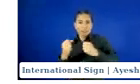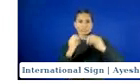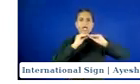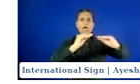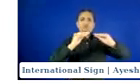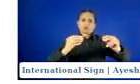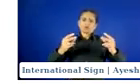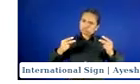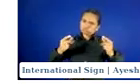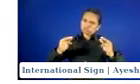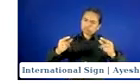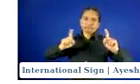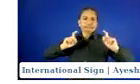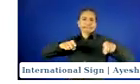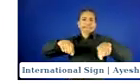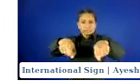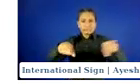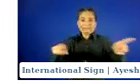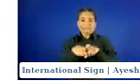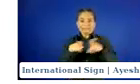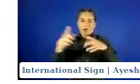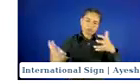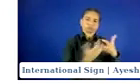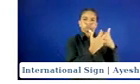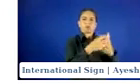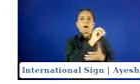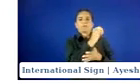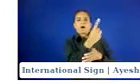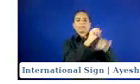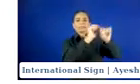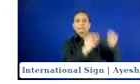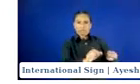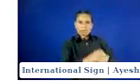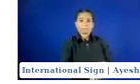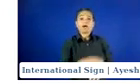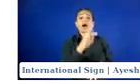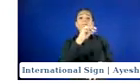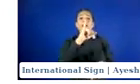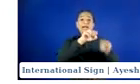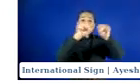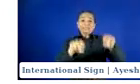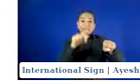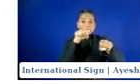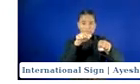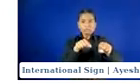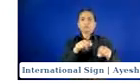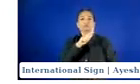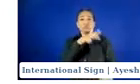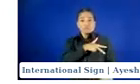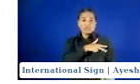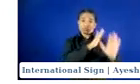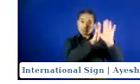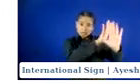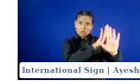more equipment. Well, disability assessment for any country, if you are to have it, you must make sure really you have the